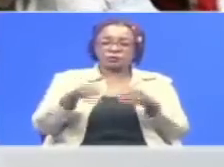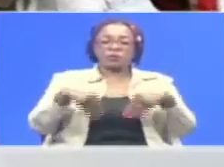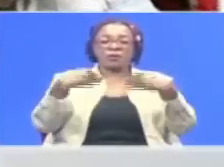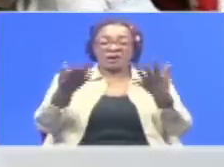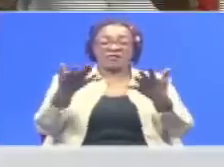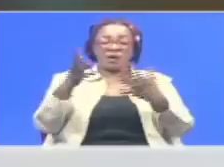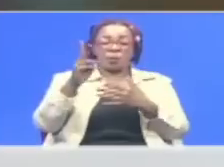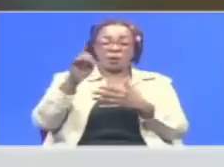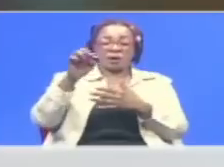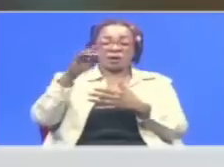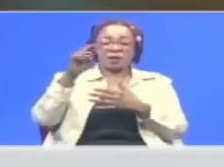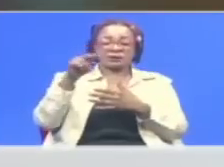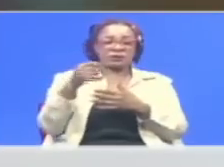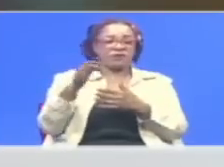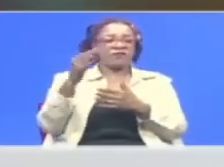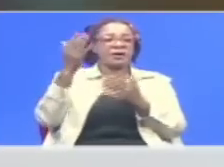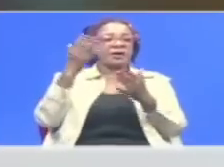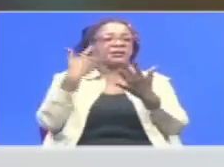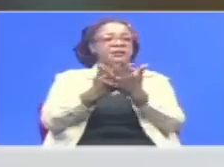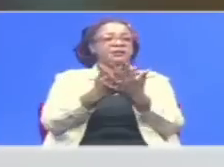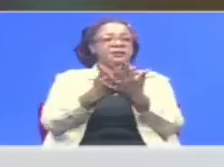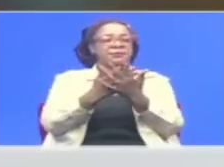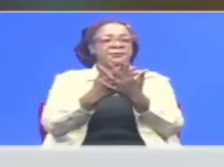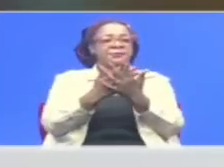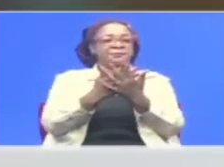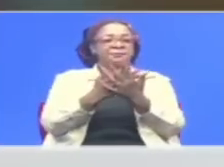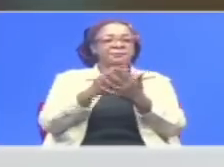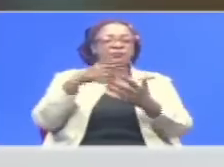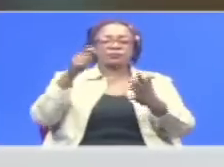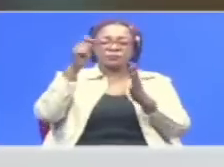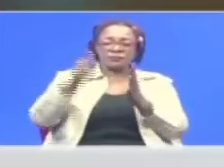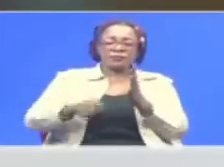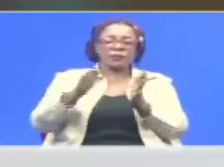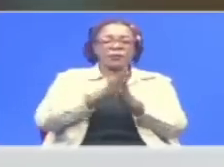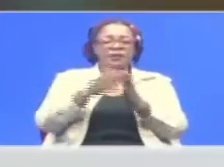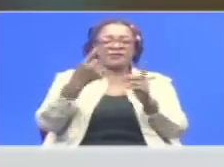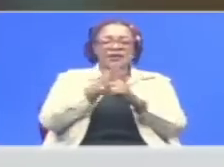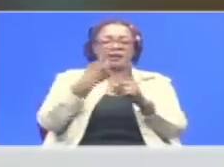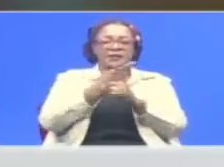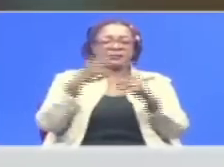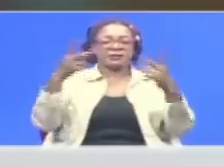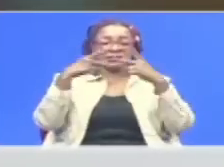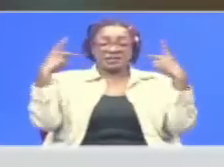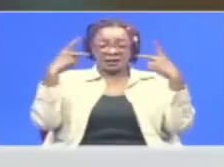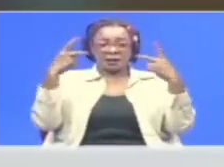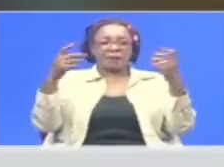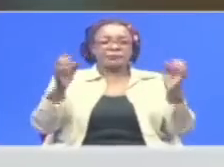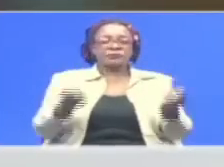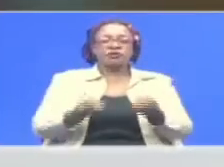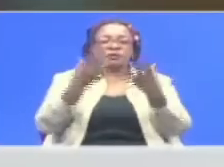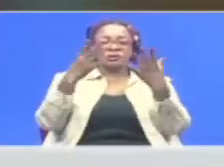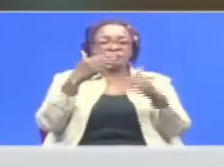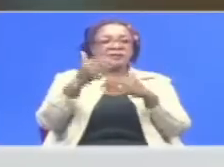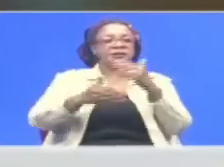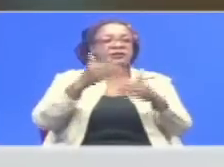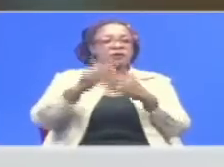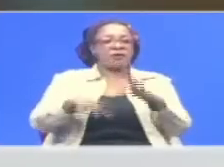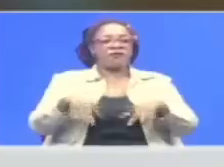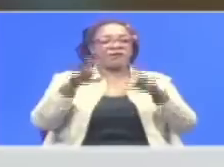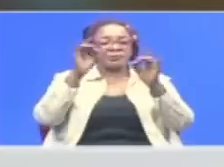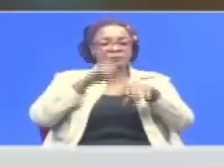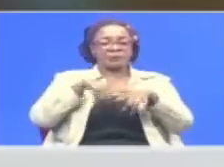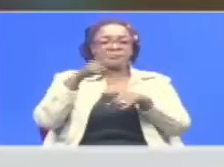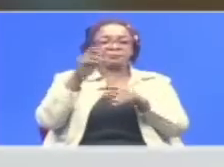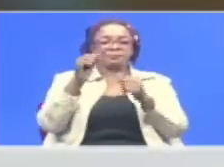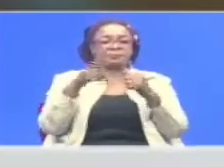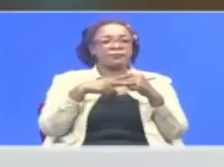his arrest. He was arrested and charged with various terror offenses connected with explosive materials recovered during a